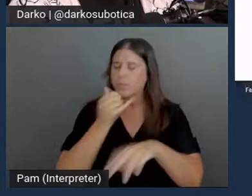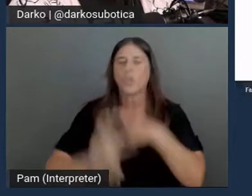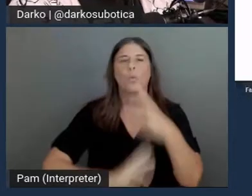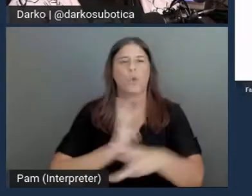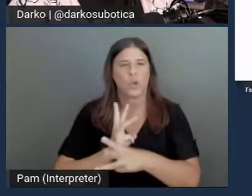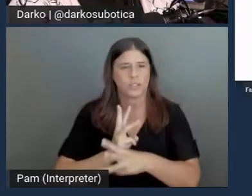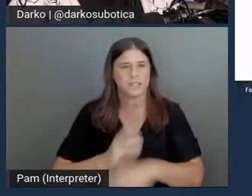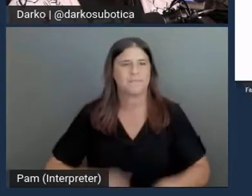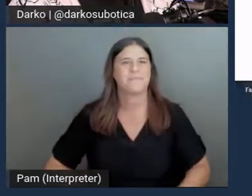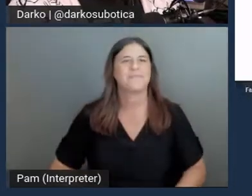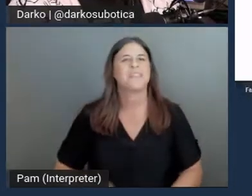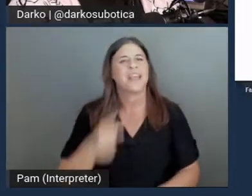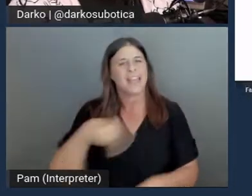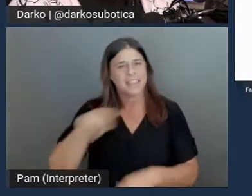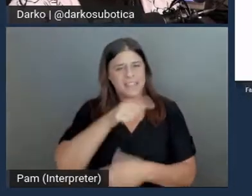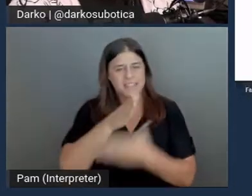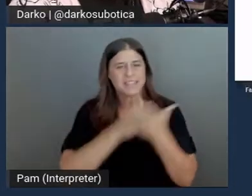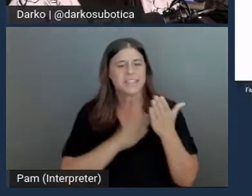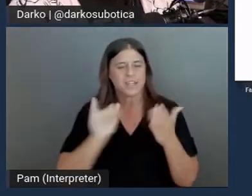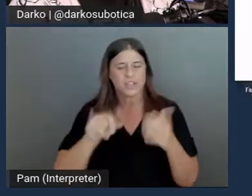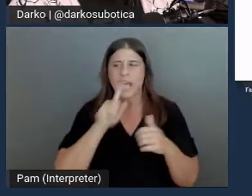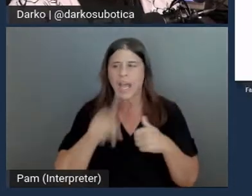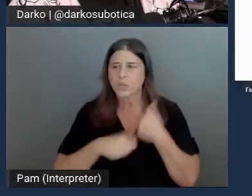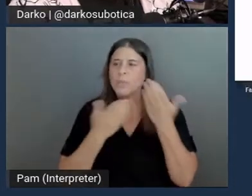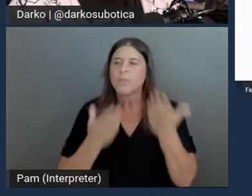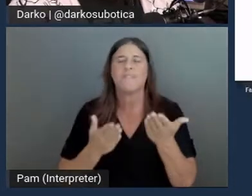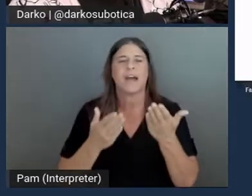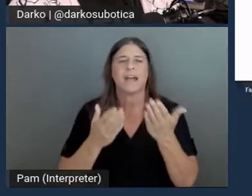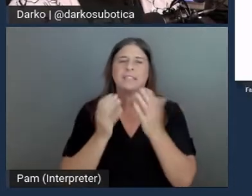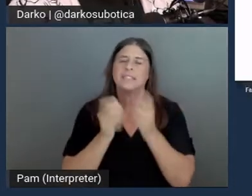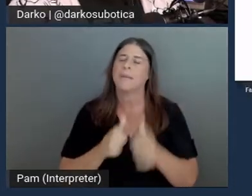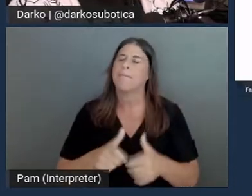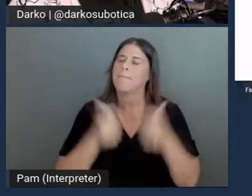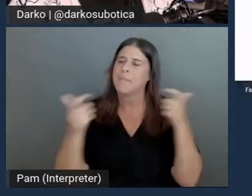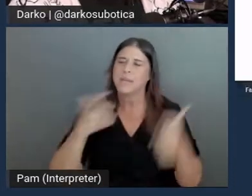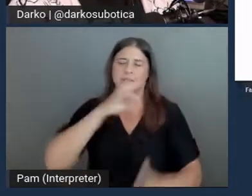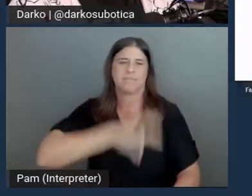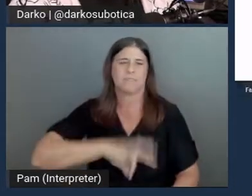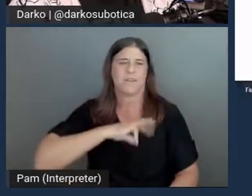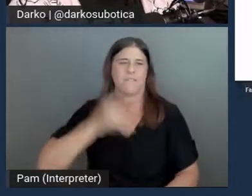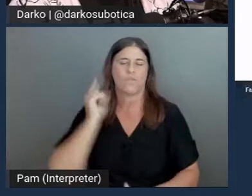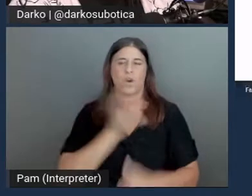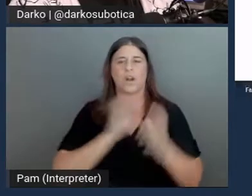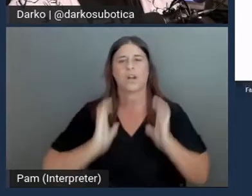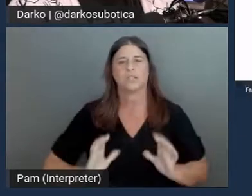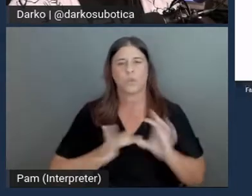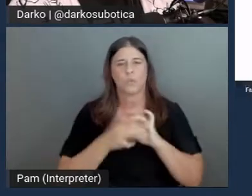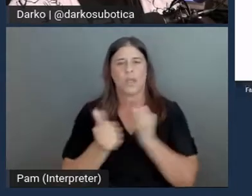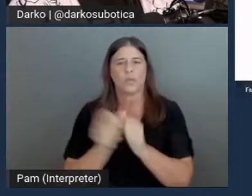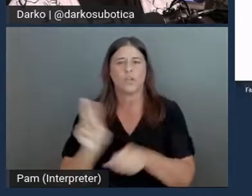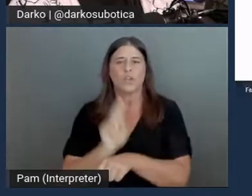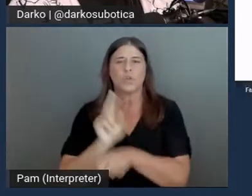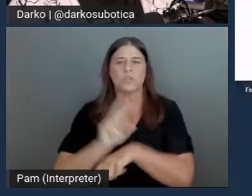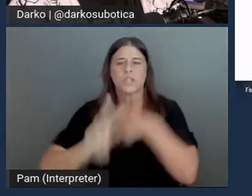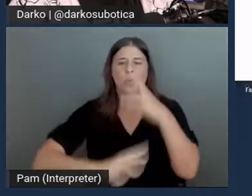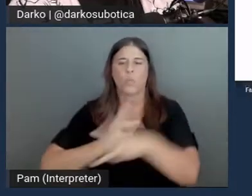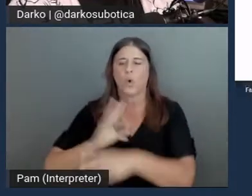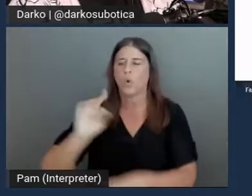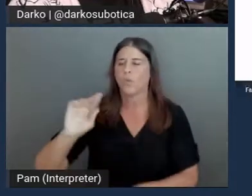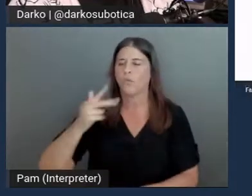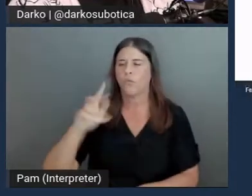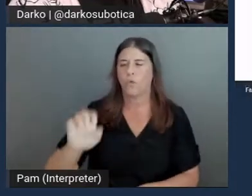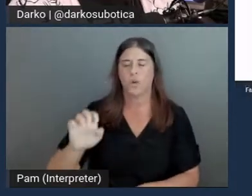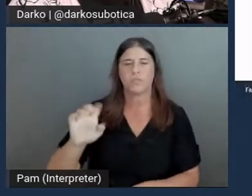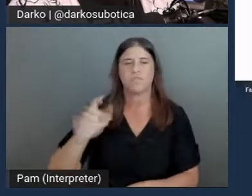section which actually provides the biggest value for our customers when it comes to using WorldForge. I can tell them how